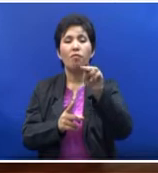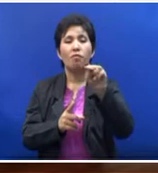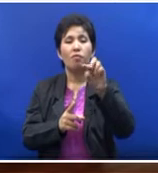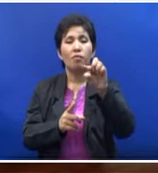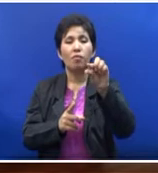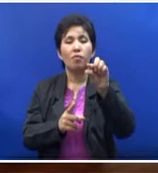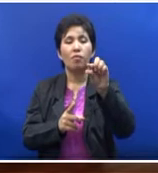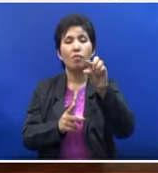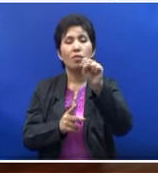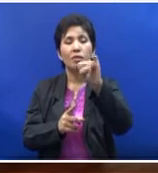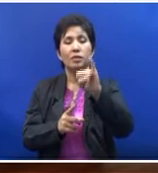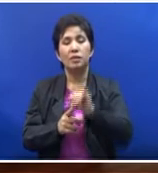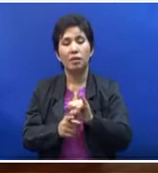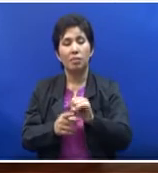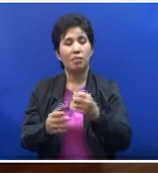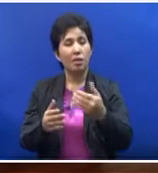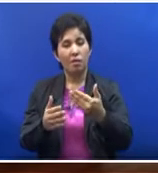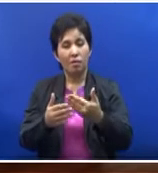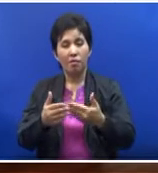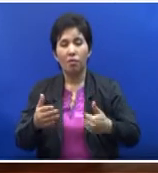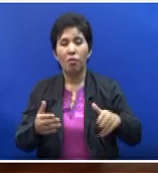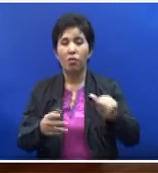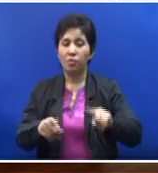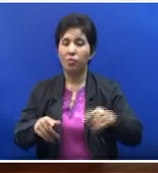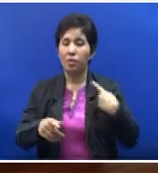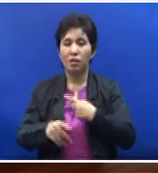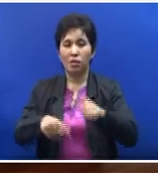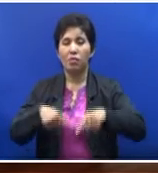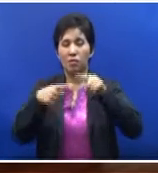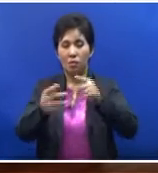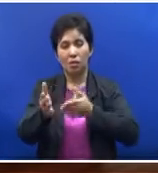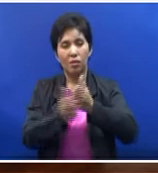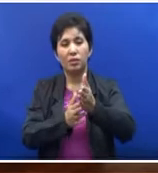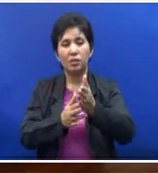Okay, so before we go through, I hope you have,